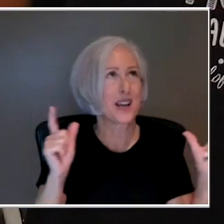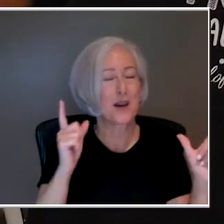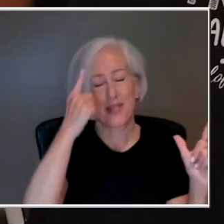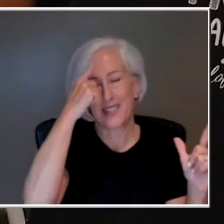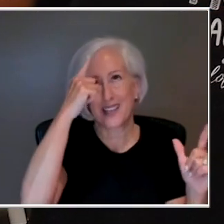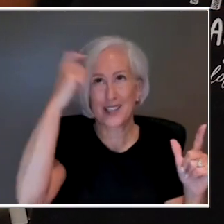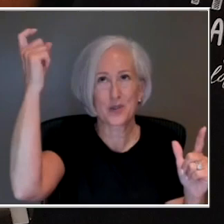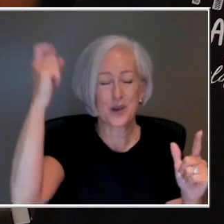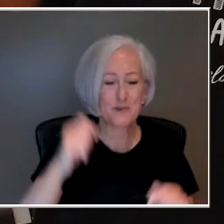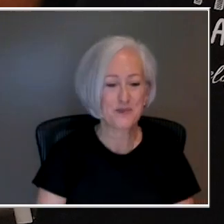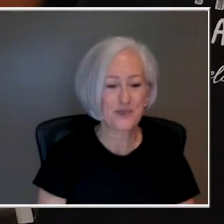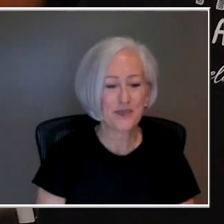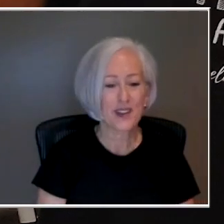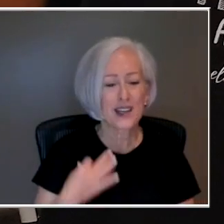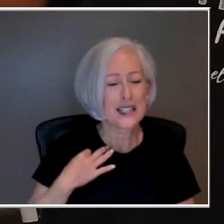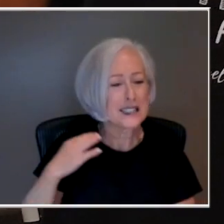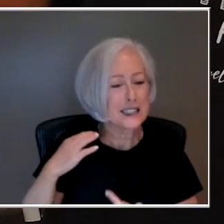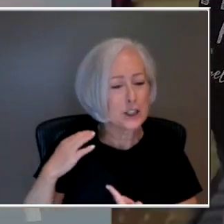the T-shirts.